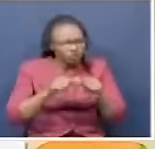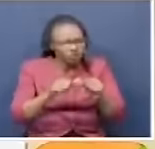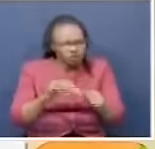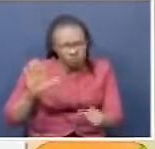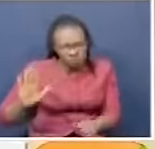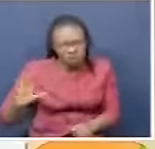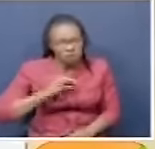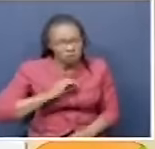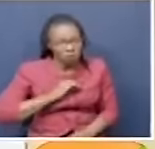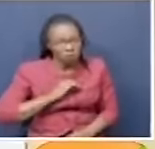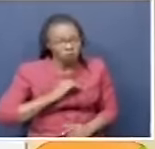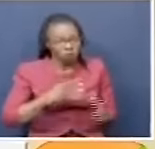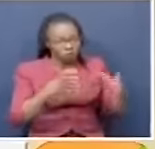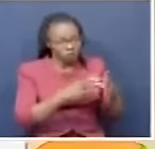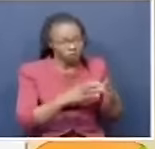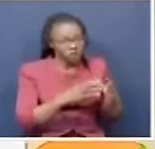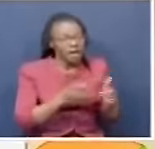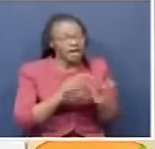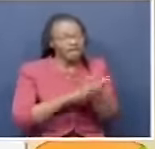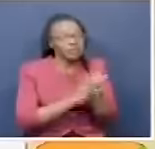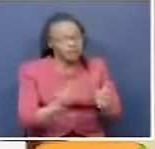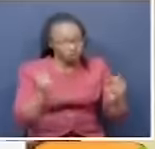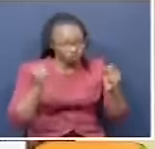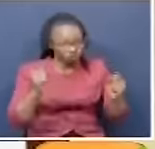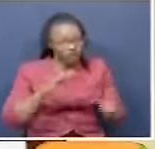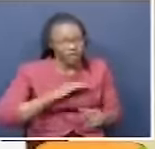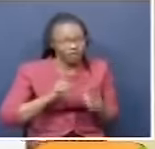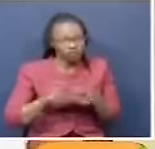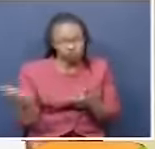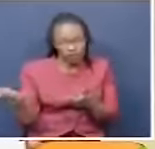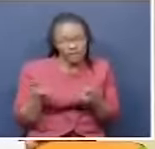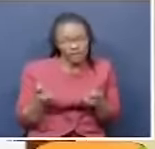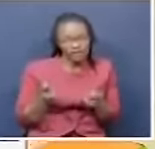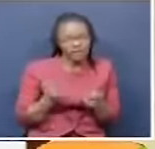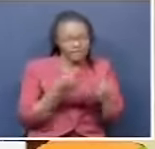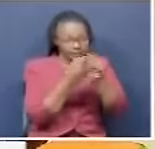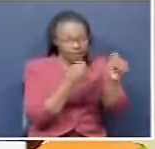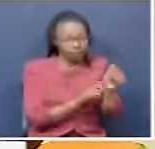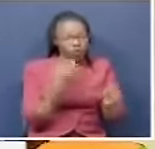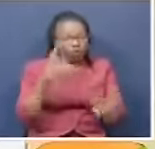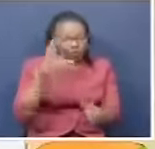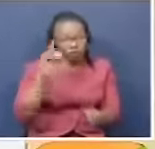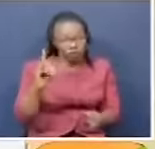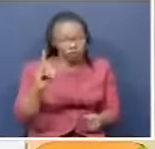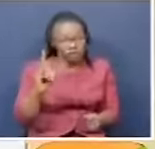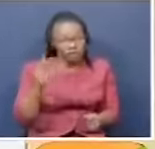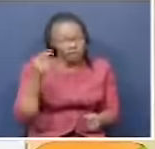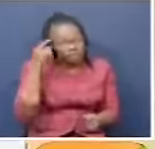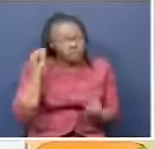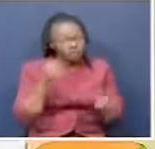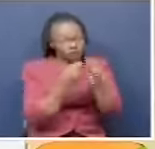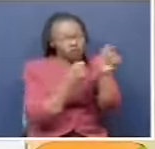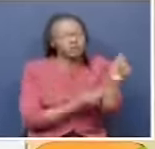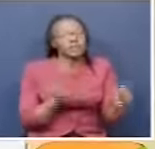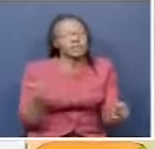coalition and becomes strong enough as to attract the support of CORD, they think if they back him, they'll take it.